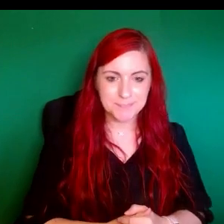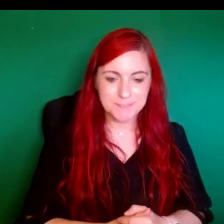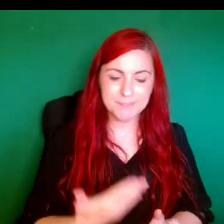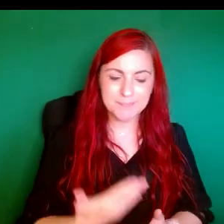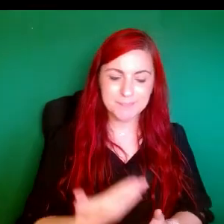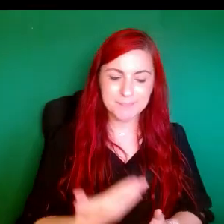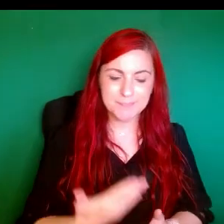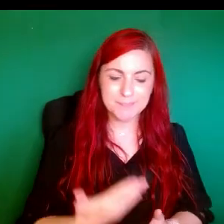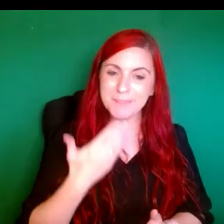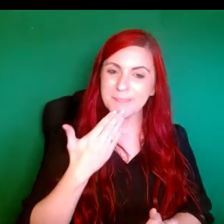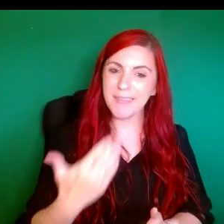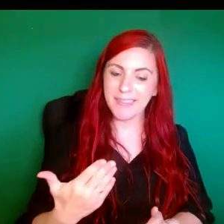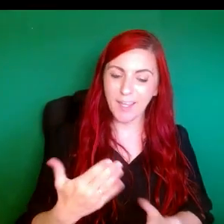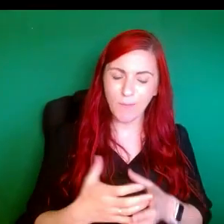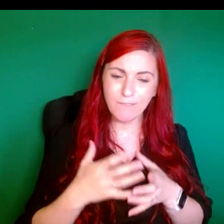the next few years.